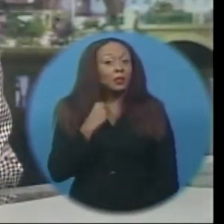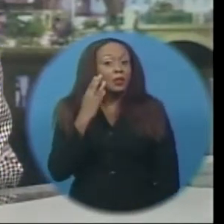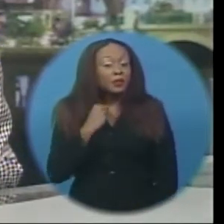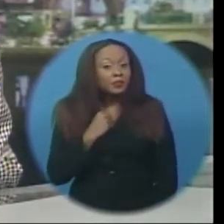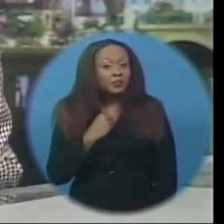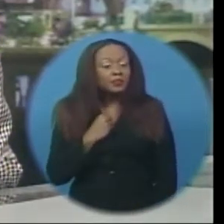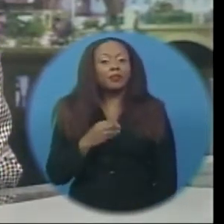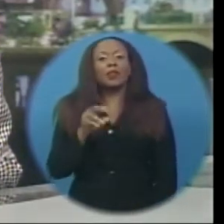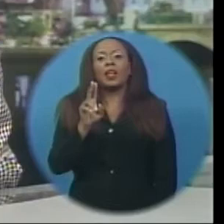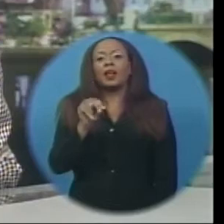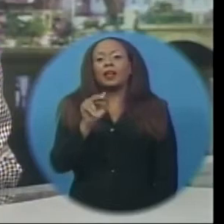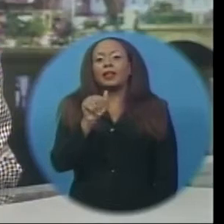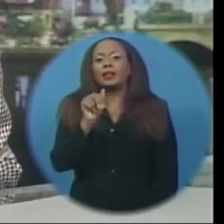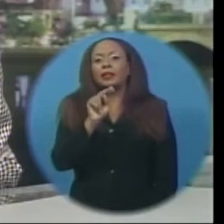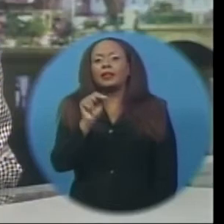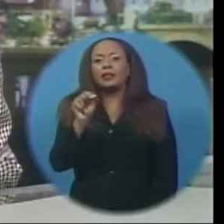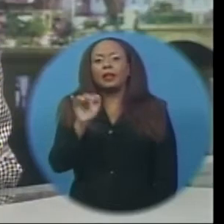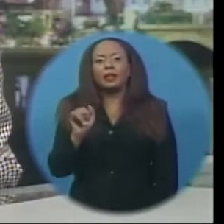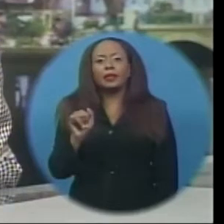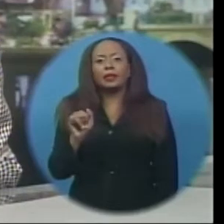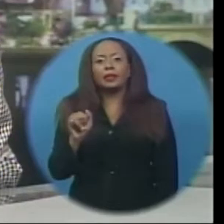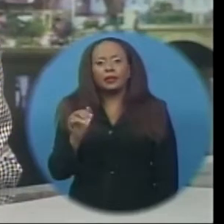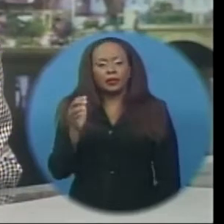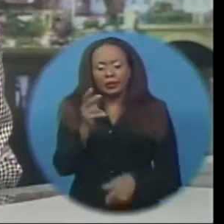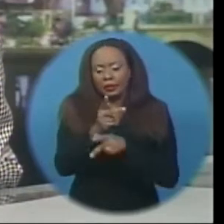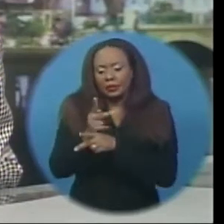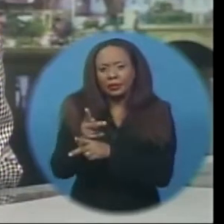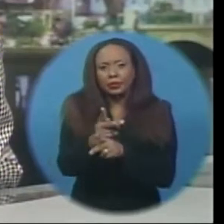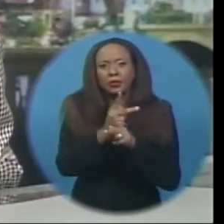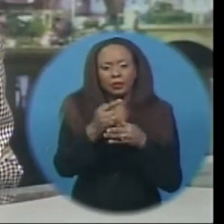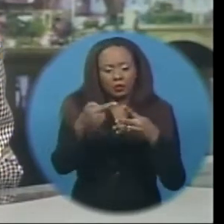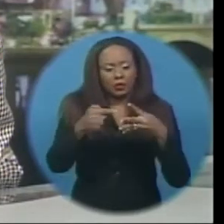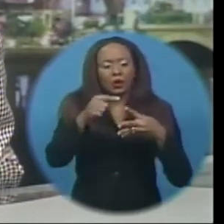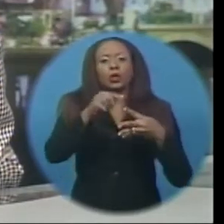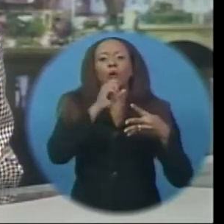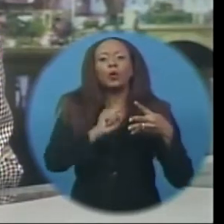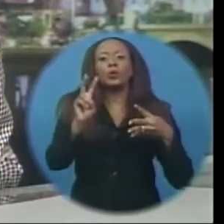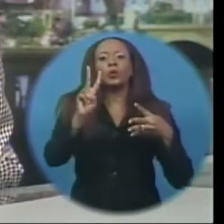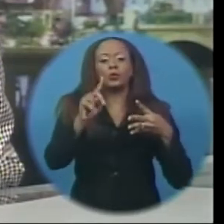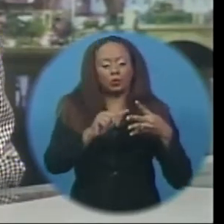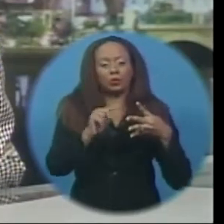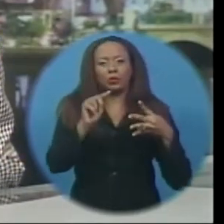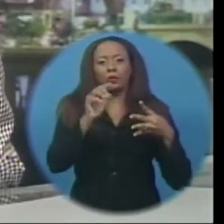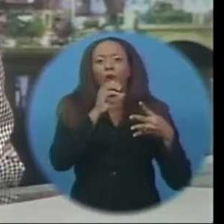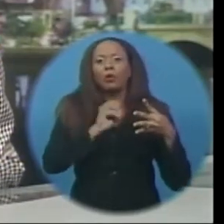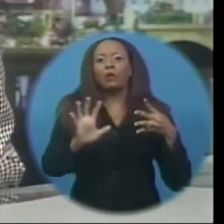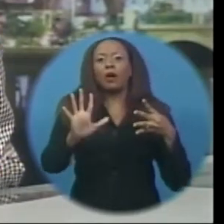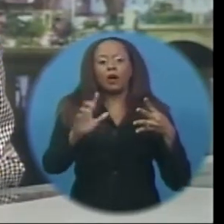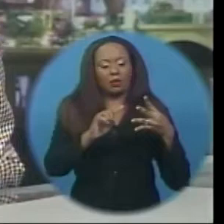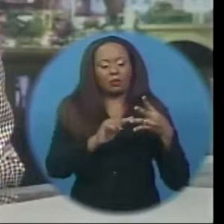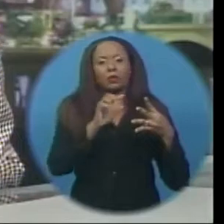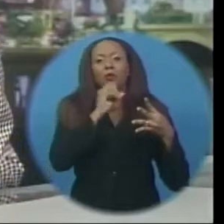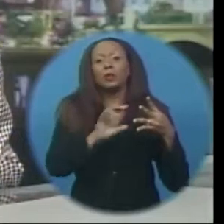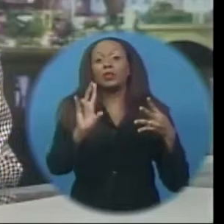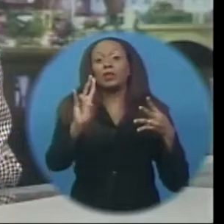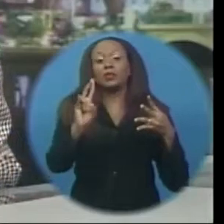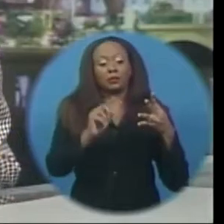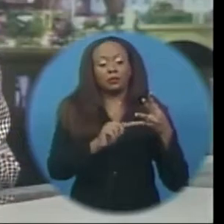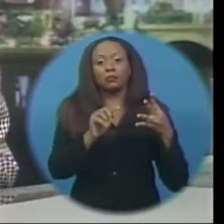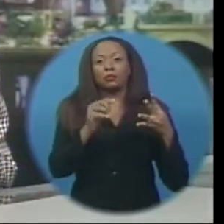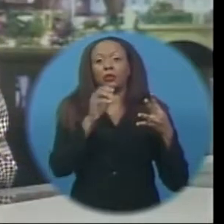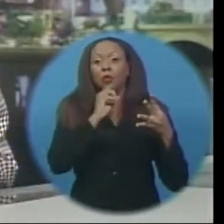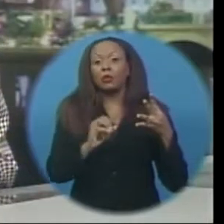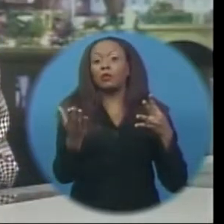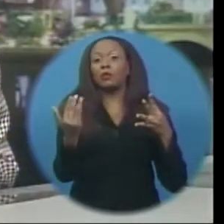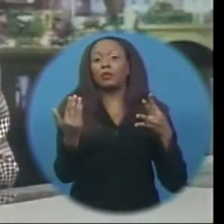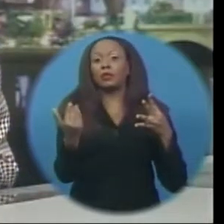to constantly monitor the children aged 2, 5, 7, and 15. They will also be required to,